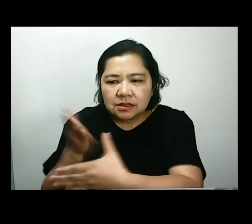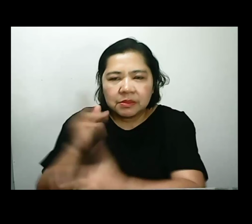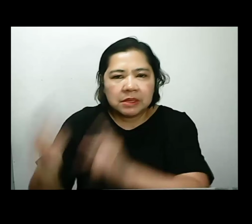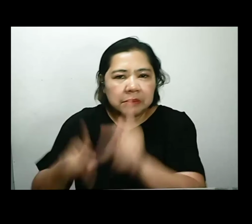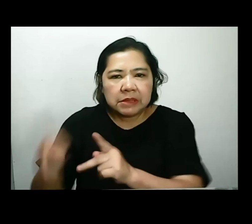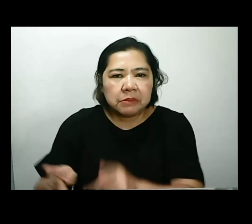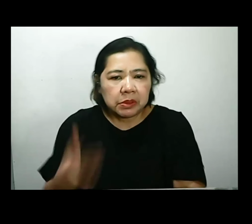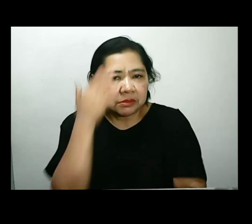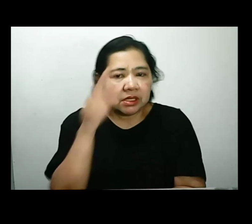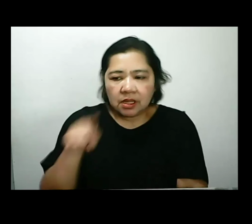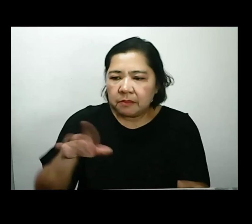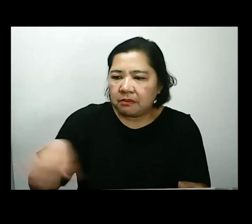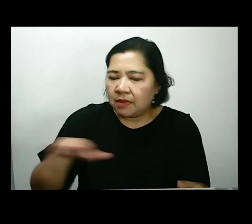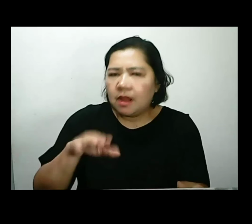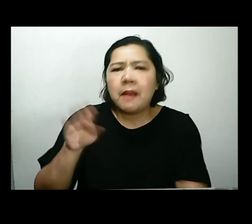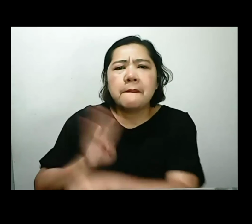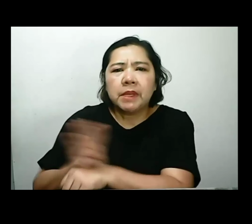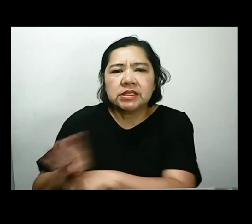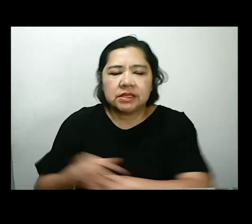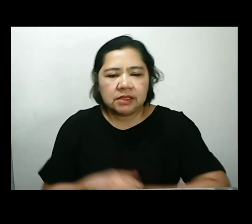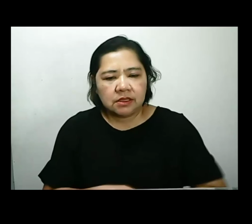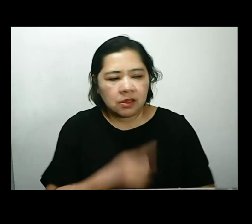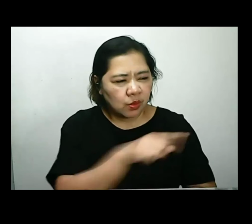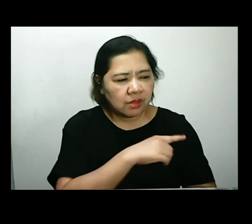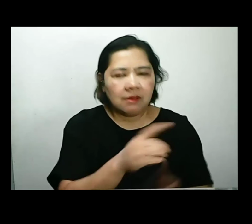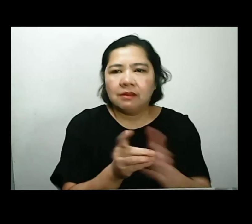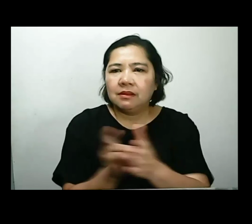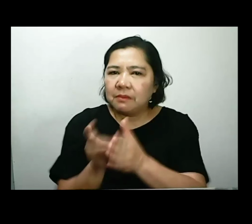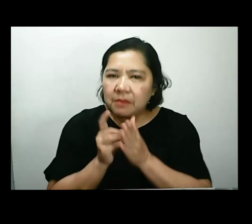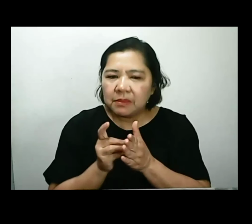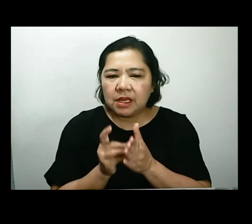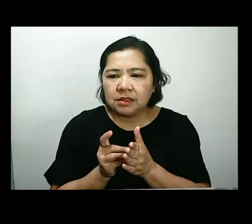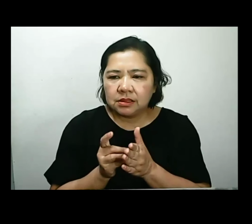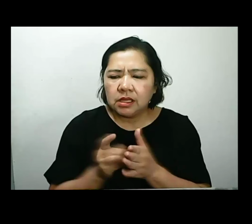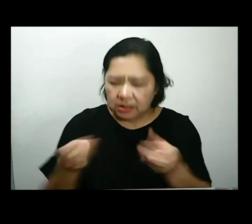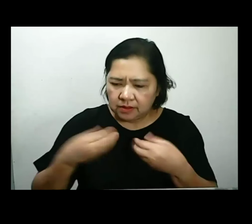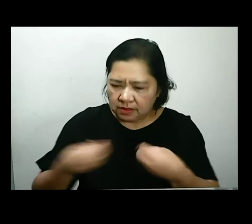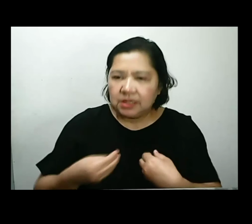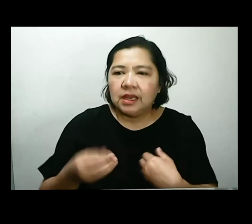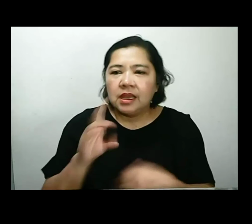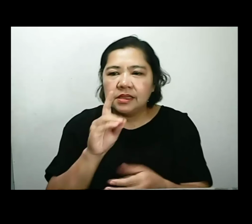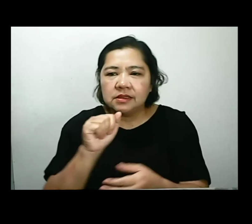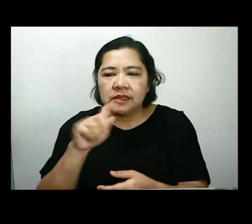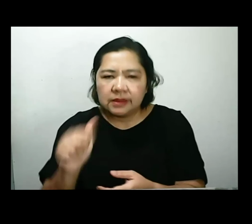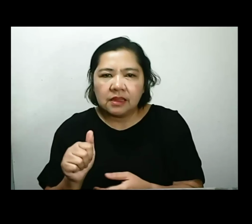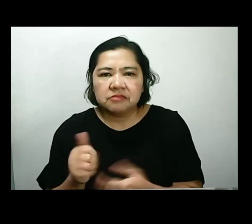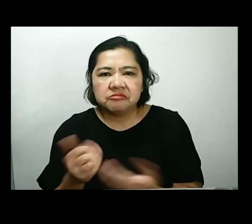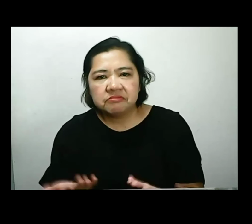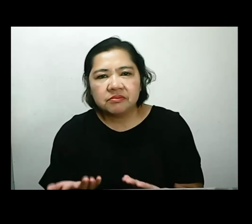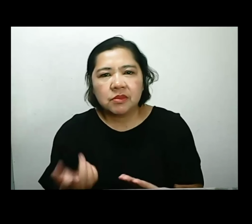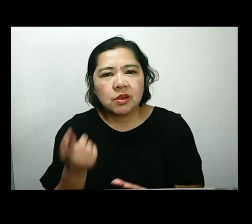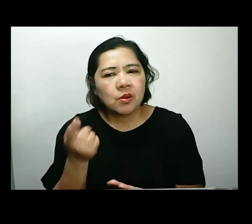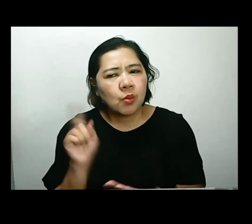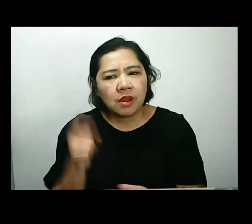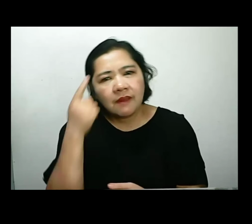know, and we people from the city are so demanding, oh, can you give us this data and things like that? And I said to her, what is it for?